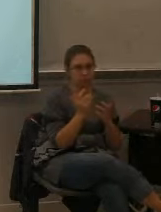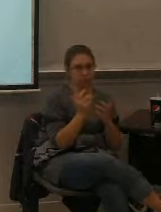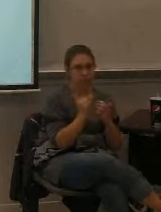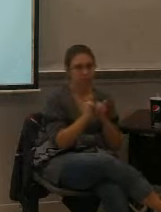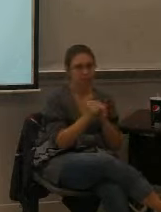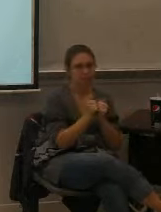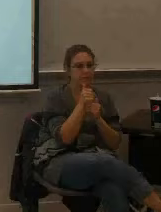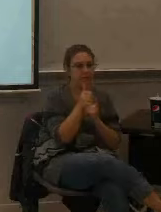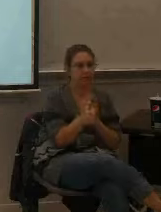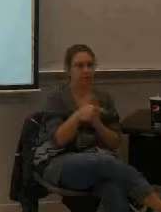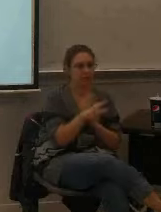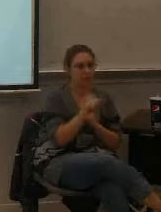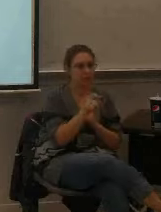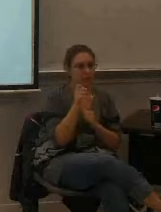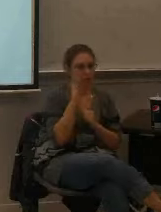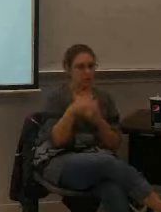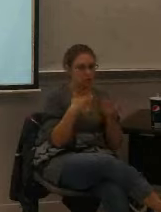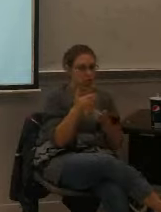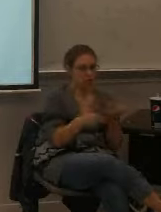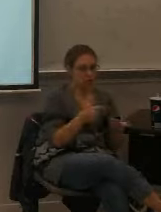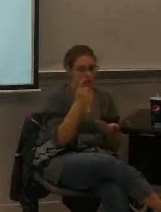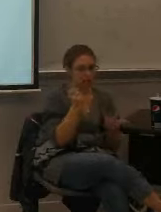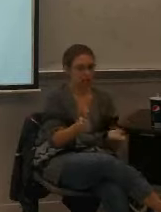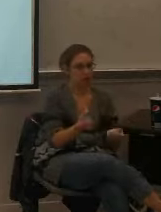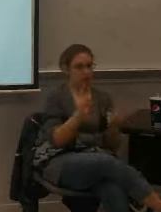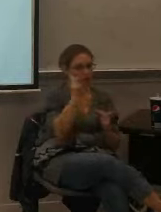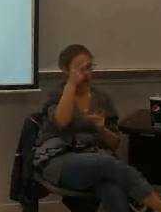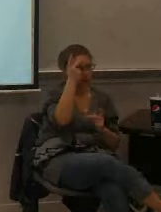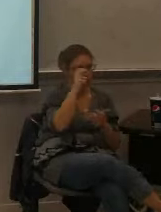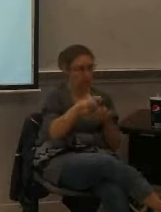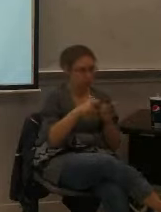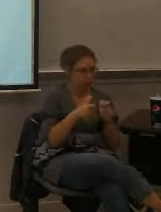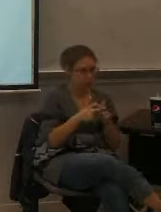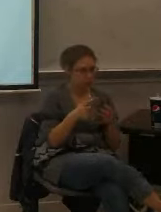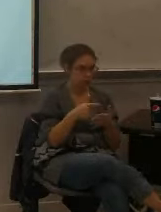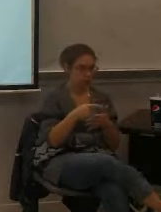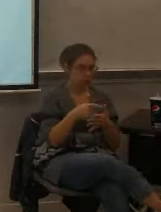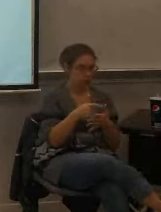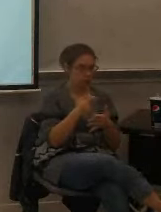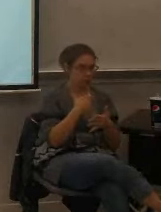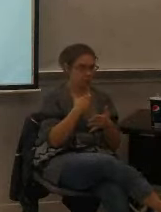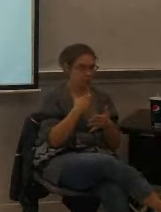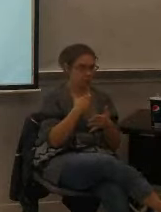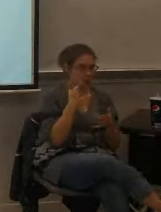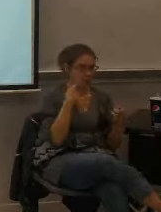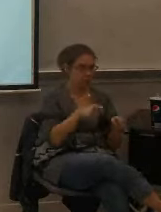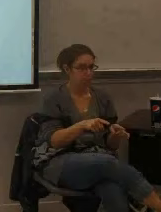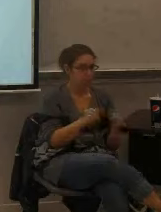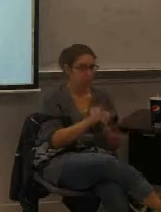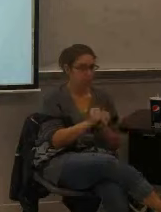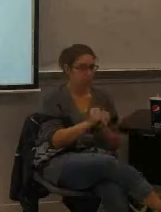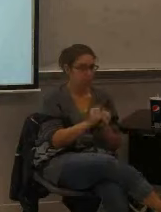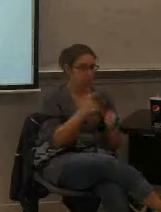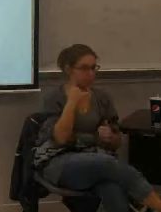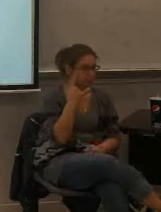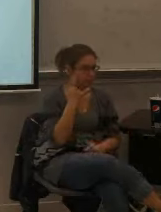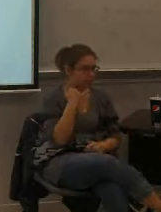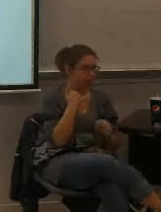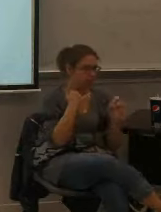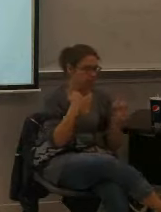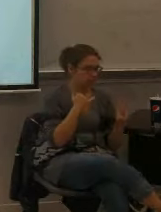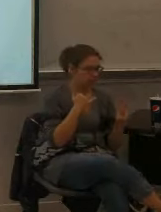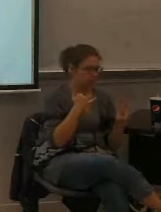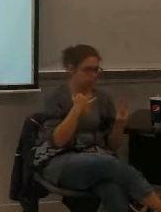how far this lake's gonna go because of a number of political problems. One is having agreements between California and